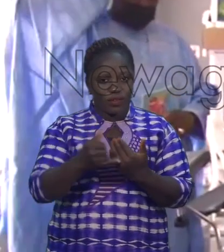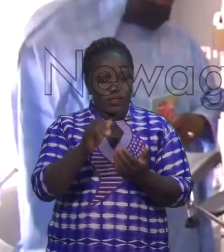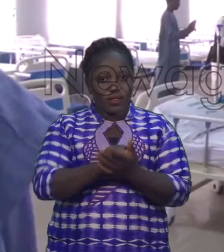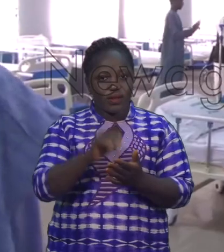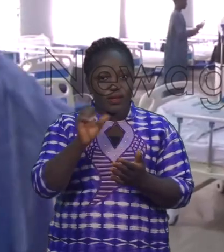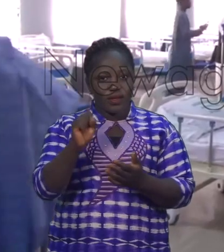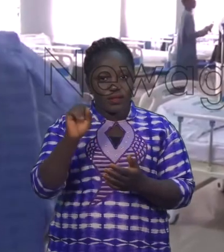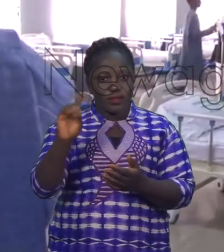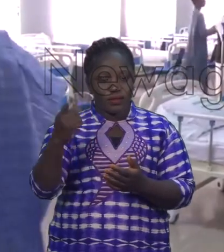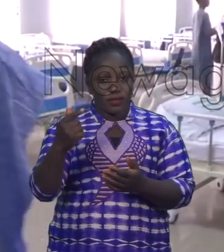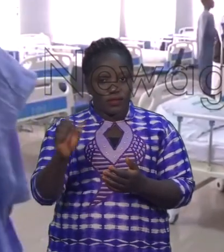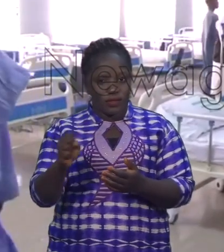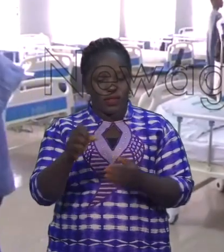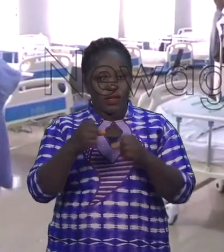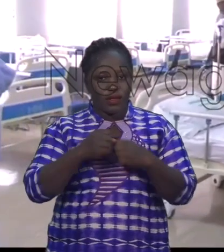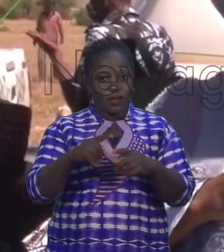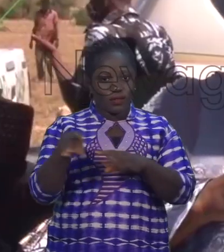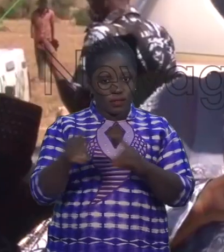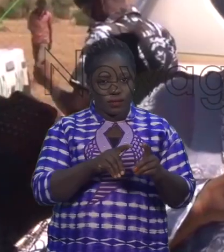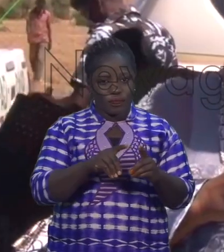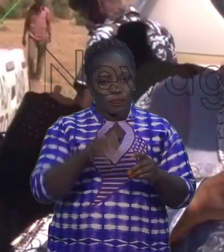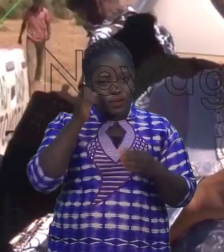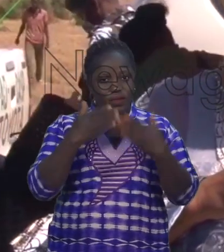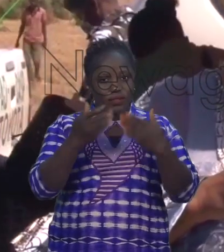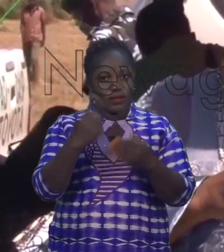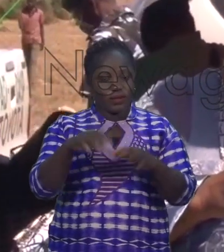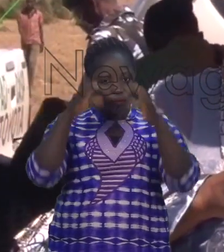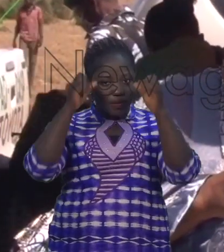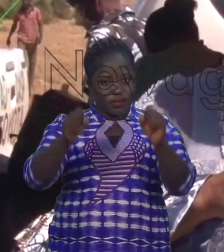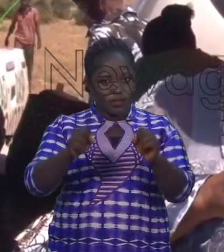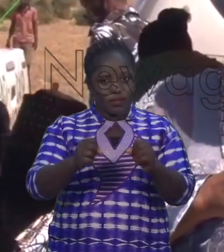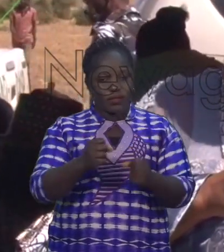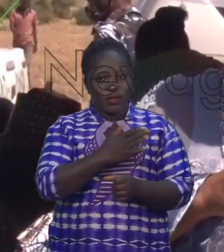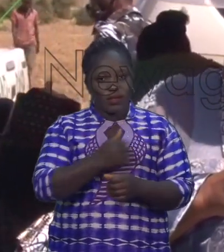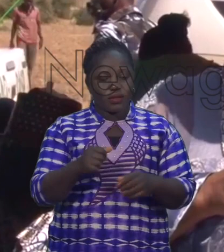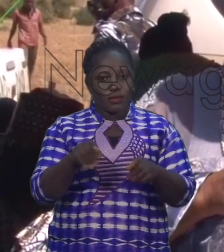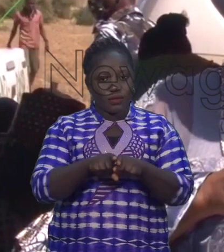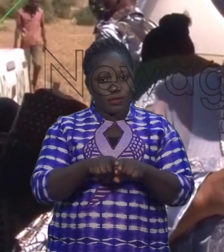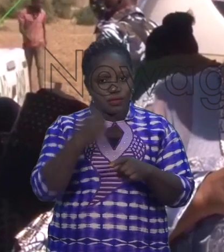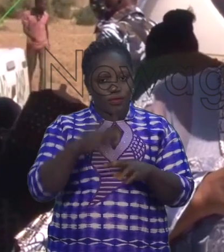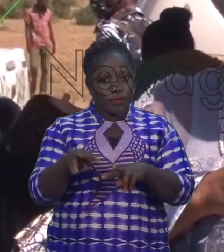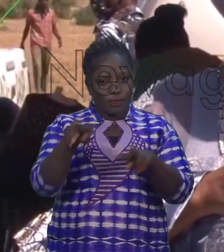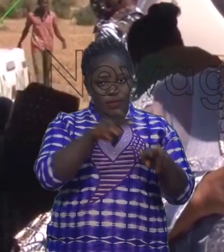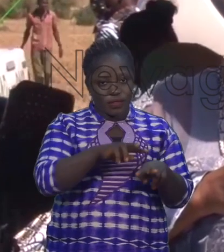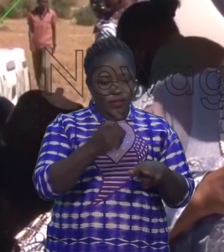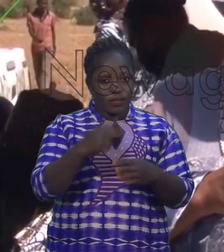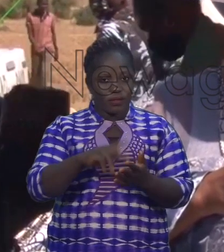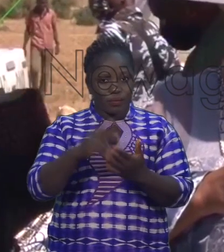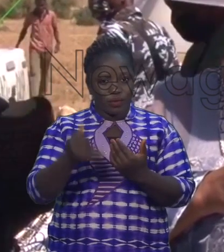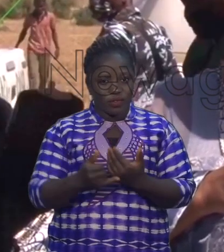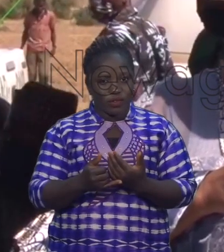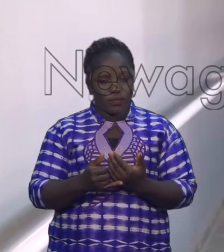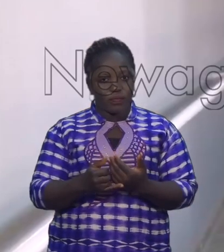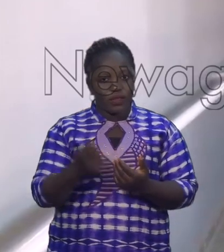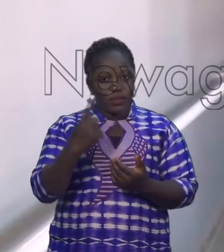completed and equipped across Nigeria. Adefulire thanked the President of the Senate for facilitating the project. According to her,